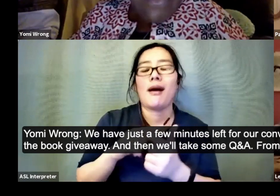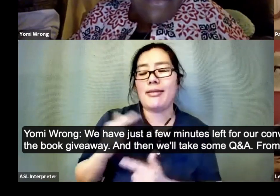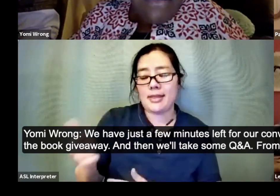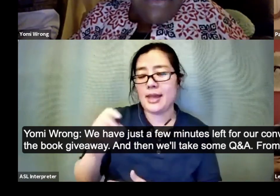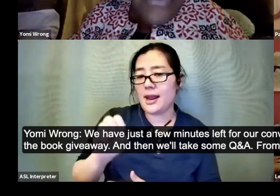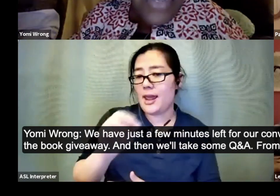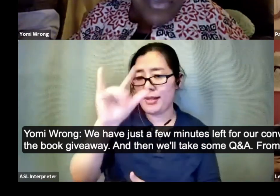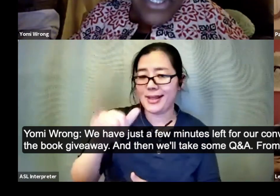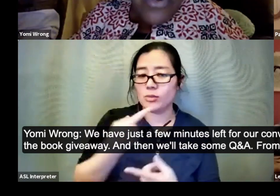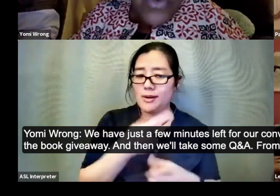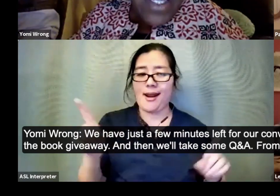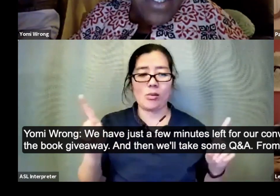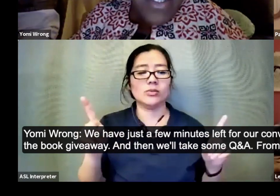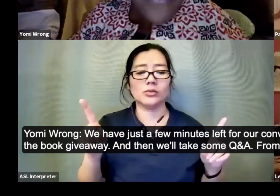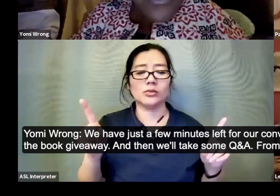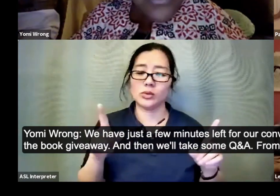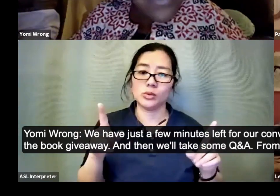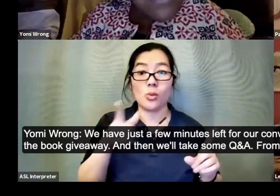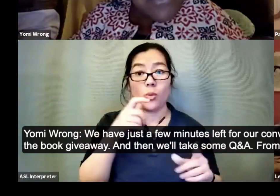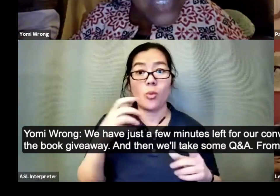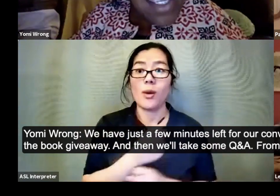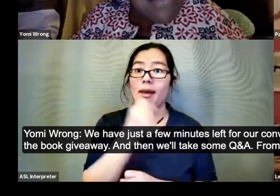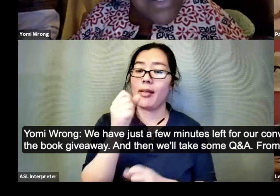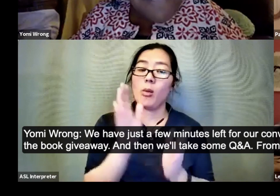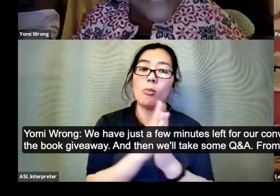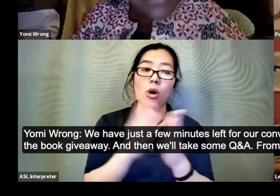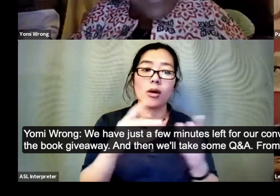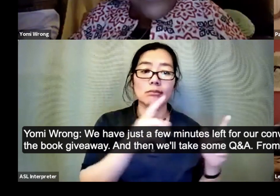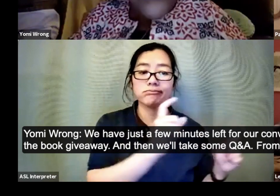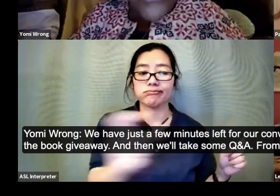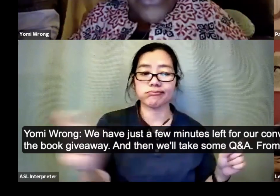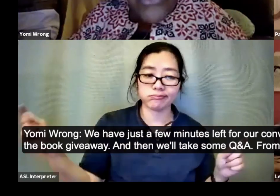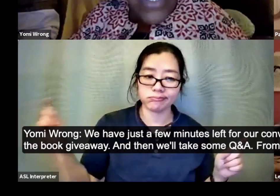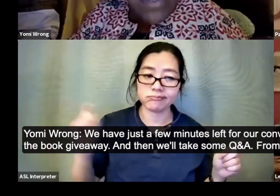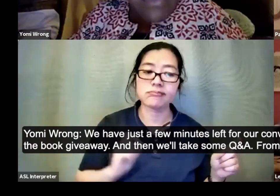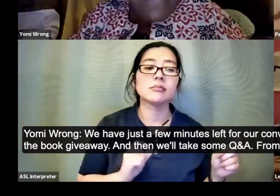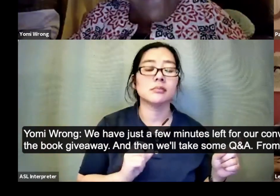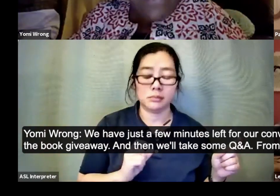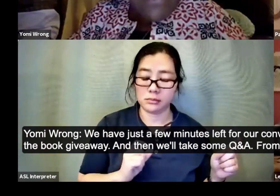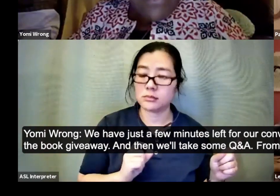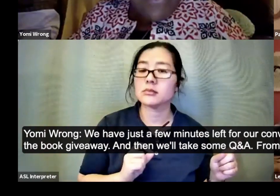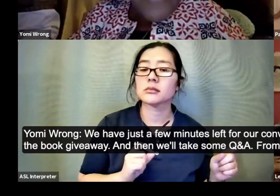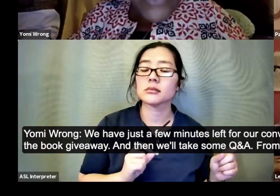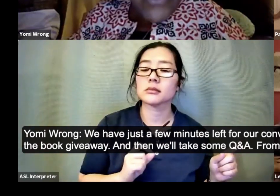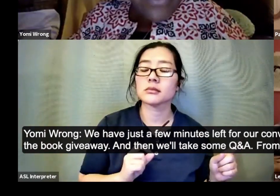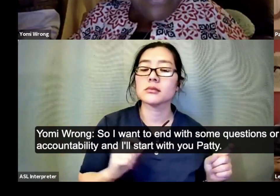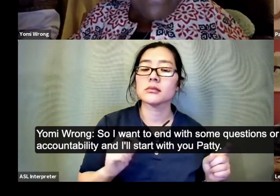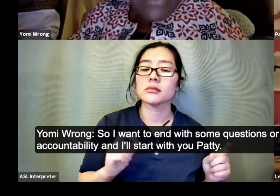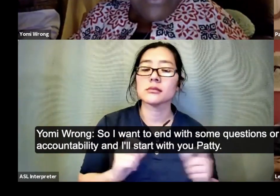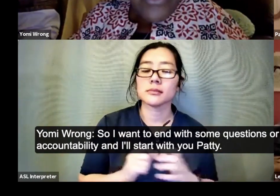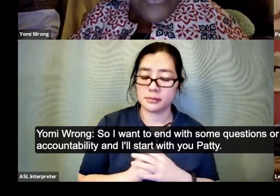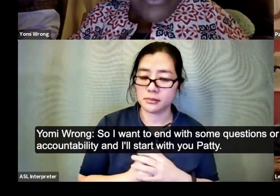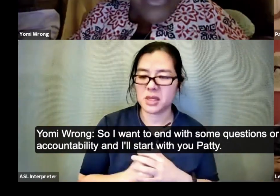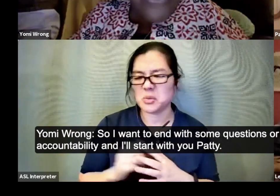the winners of the book giveaway, and then we'll take some Q&A from people who are joining us. So I